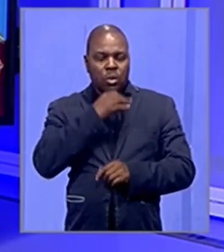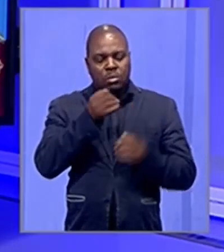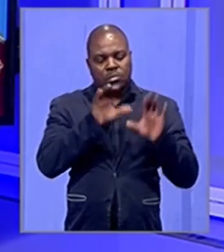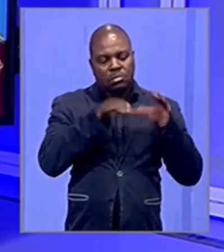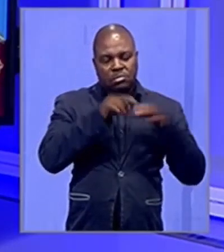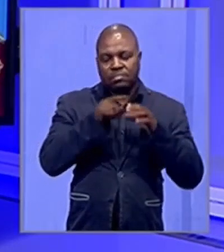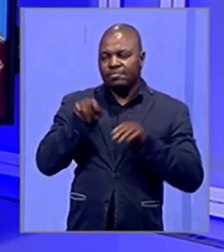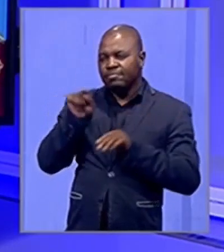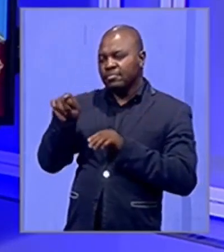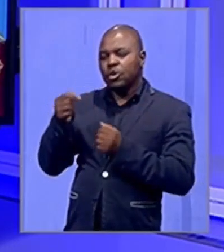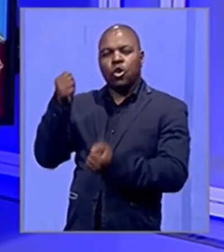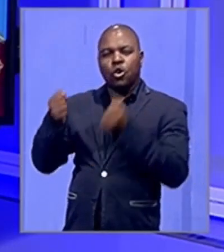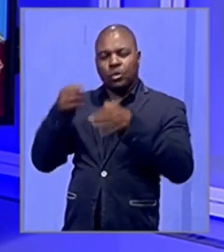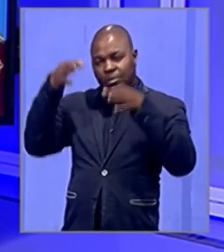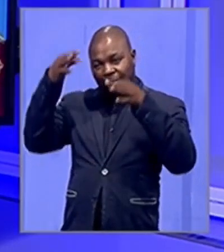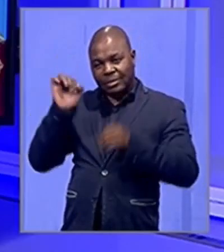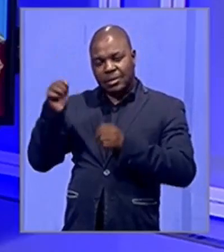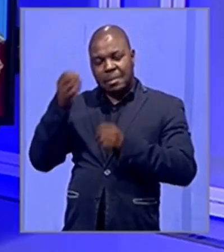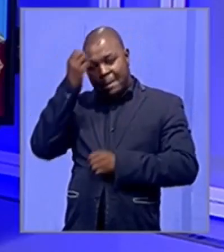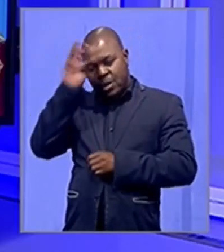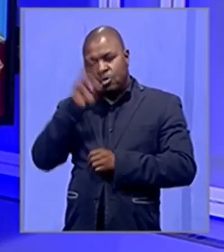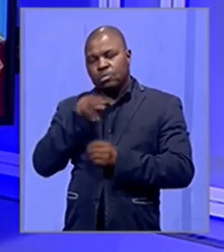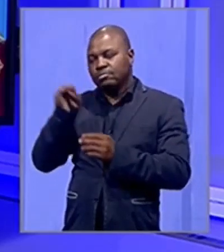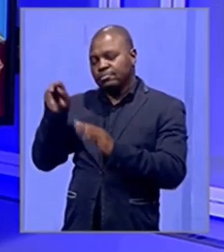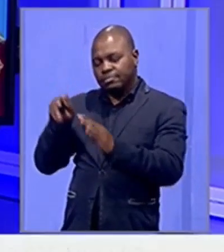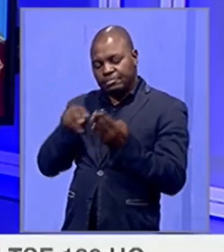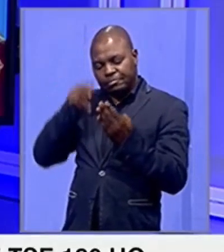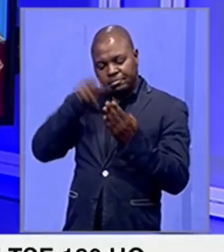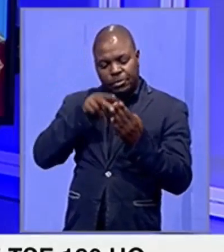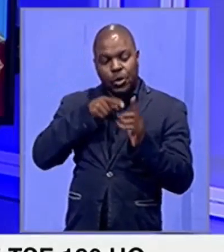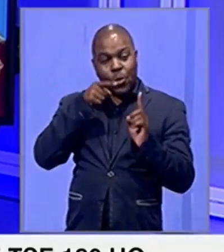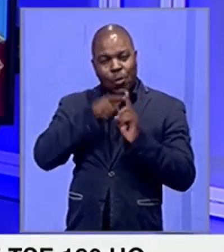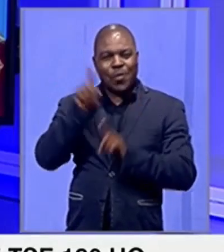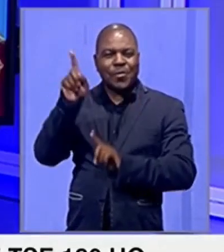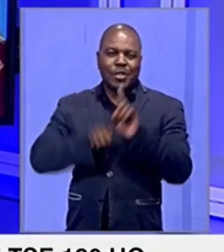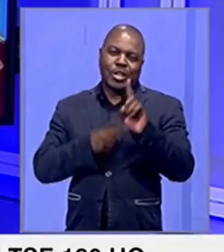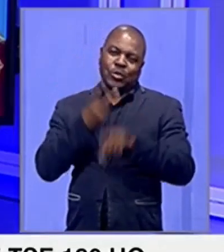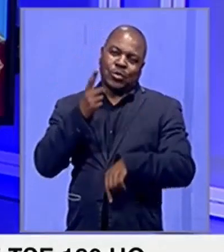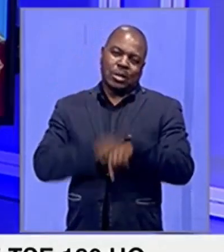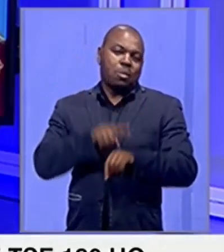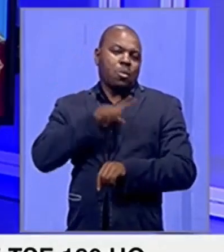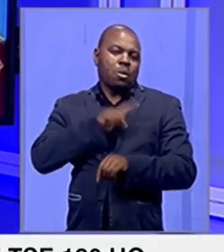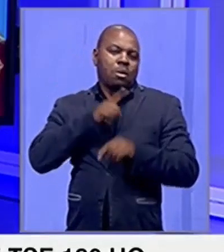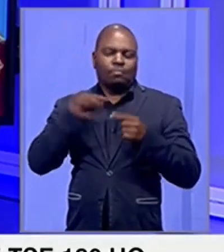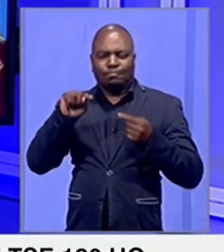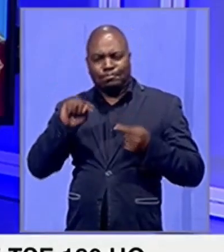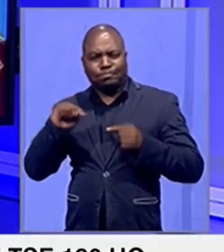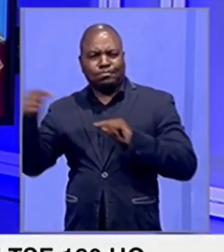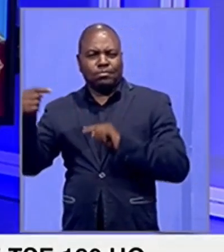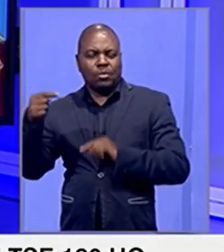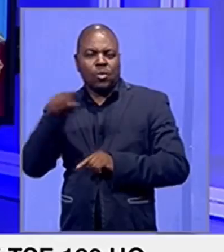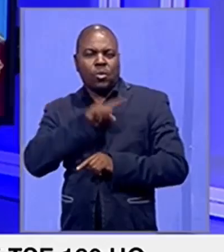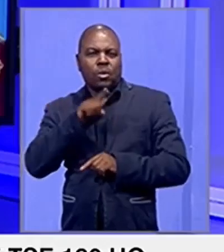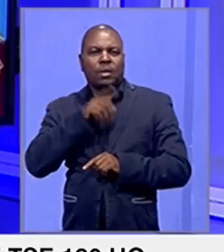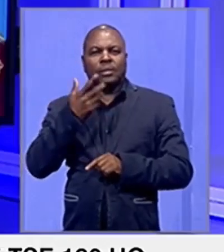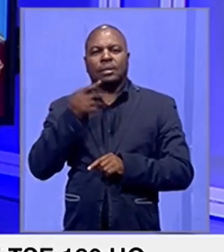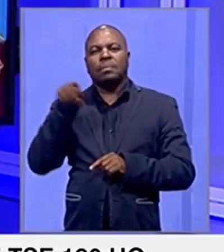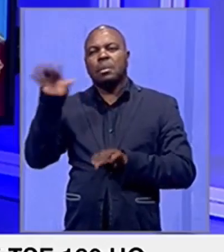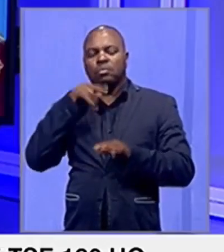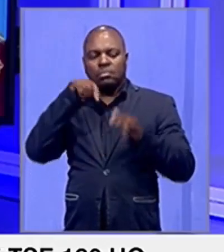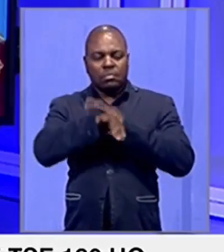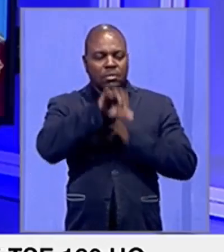la dinyewe le Pretoria kajeno. Motswaledi o hlotswe ka makgetlo a mabedi moo a neng a phephetsa semolao ho fediswa ha diphemiti tsa